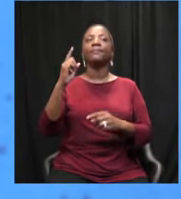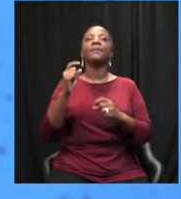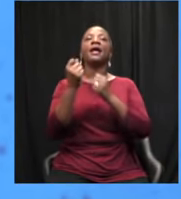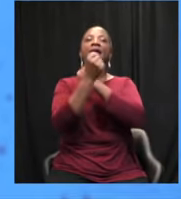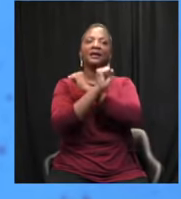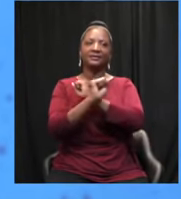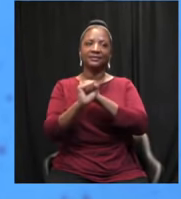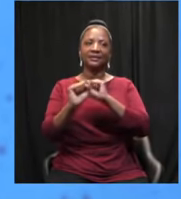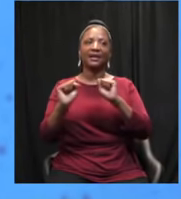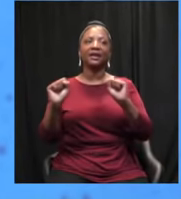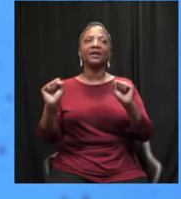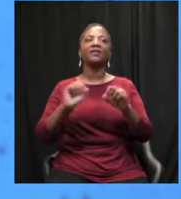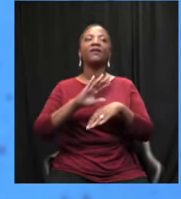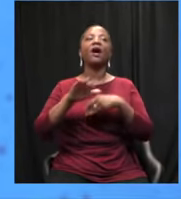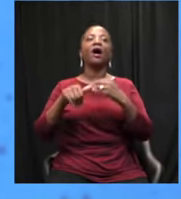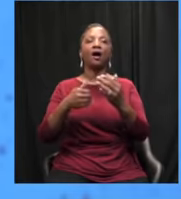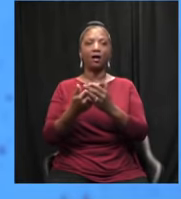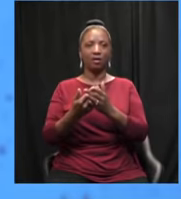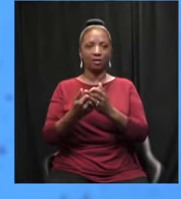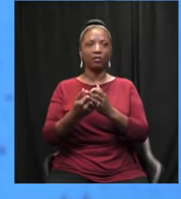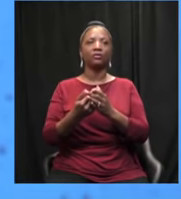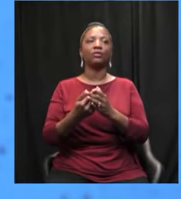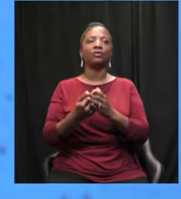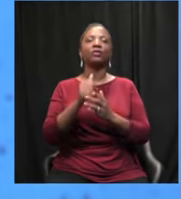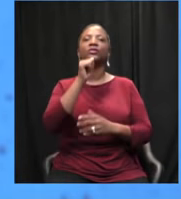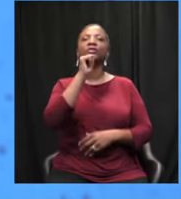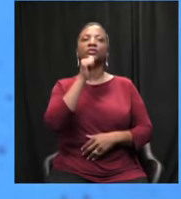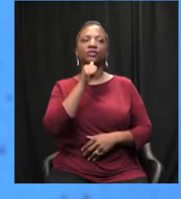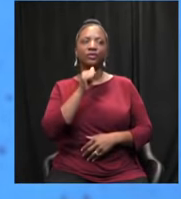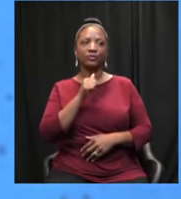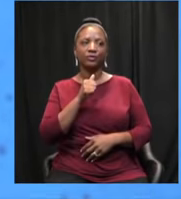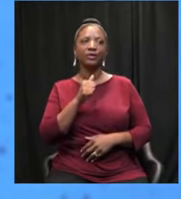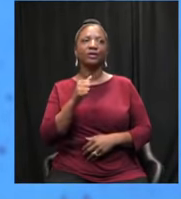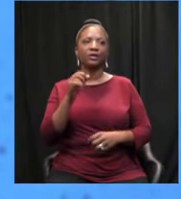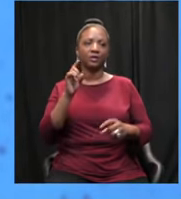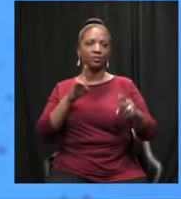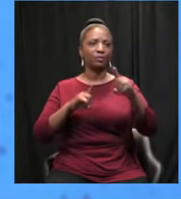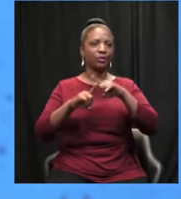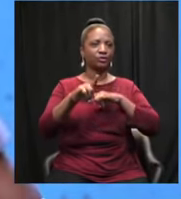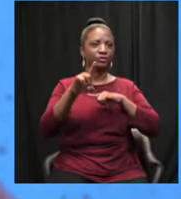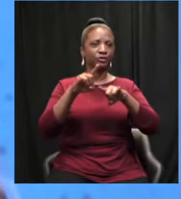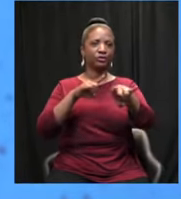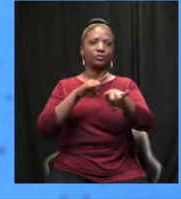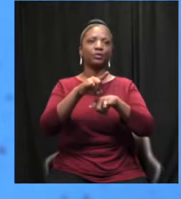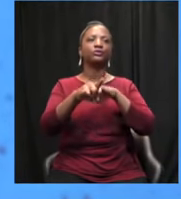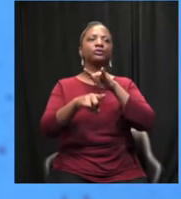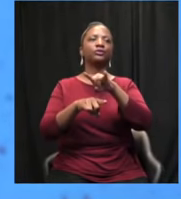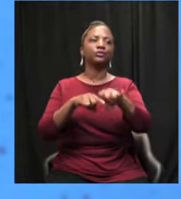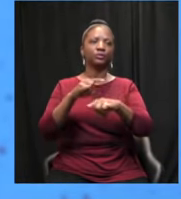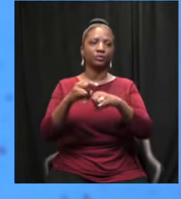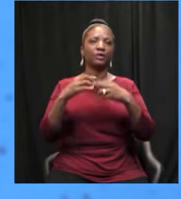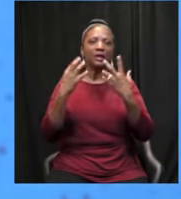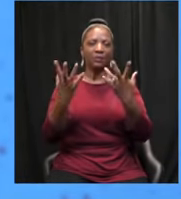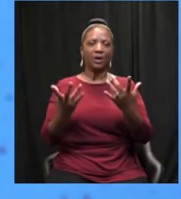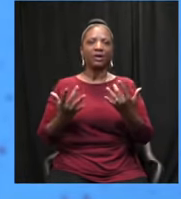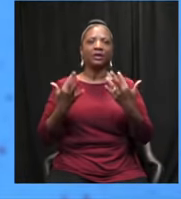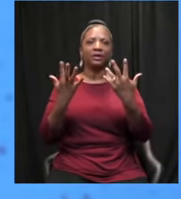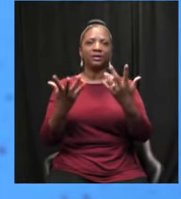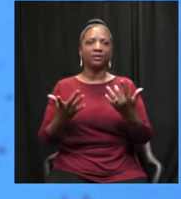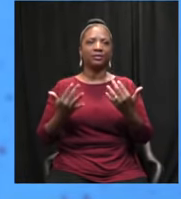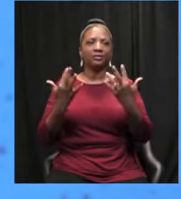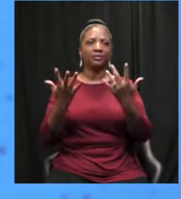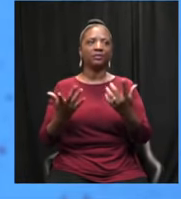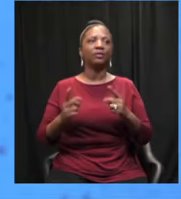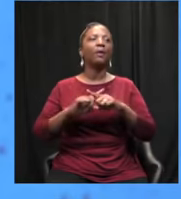all the suffering, deliver them through all of the persecution. They were waiting and waiting and waiting. But unfortunately, they were